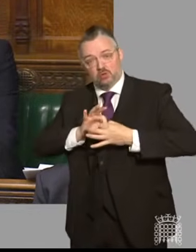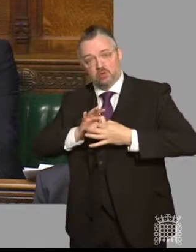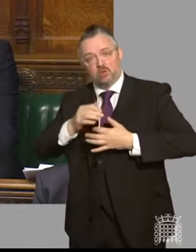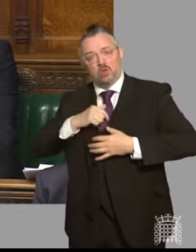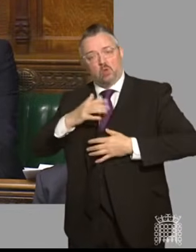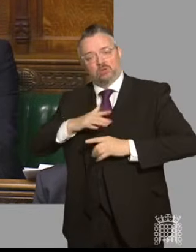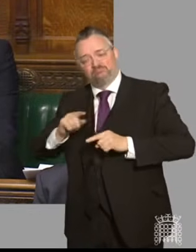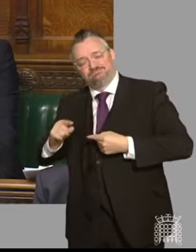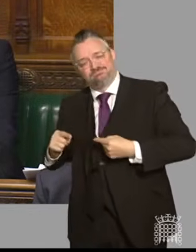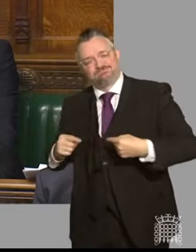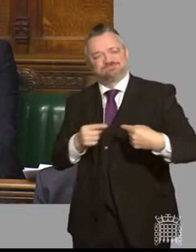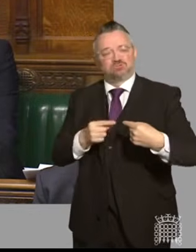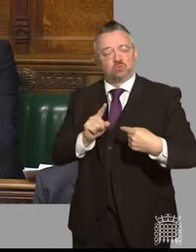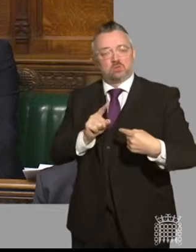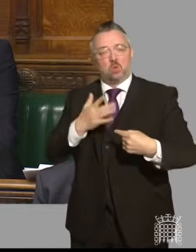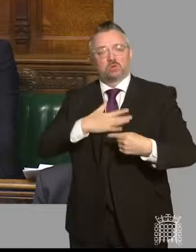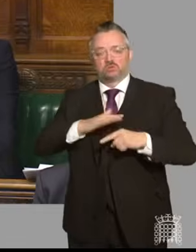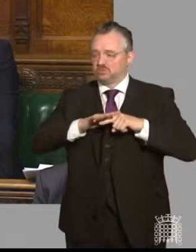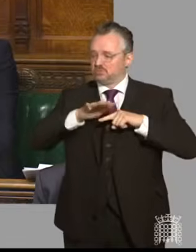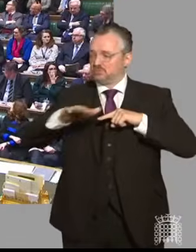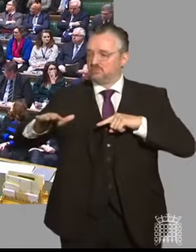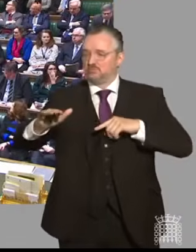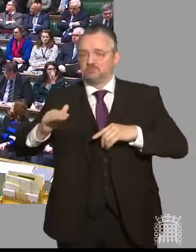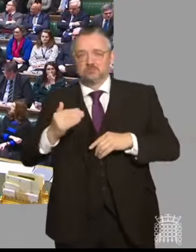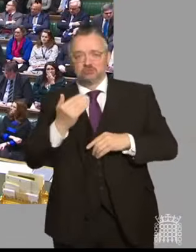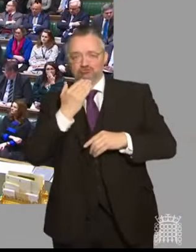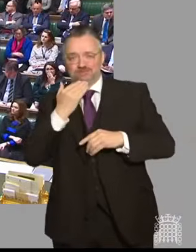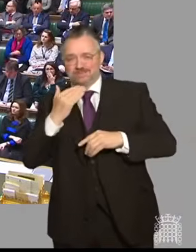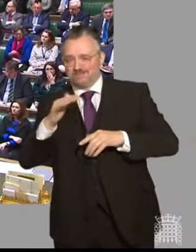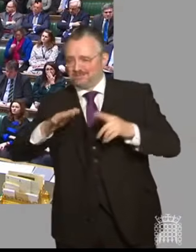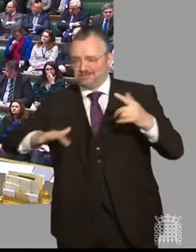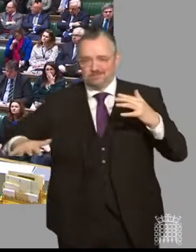food security and energy security are not competitors?